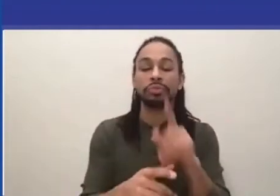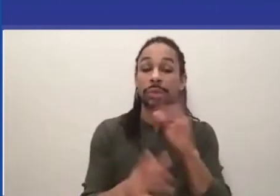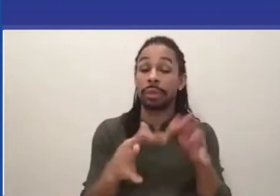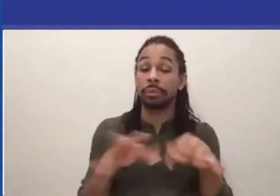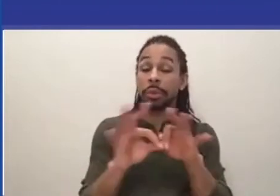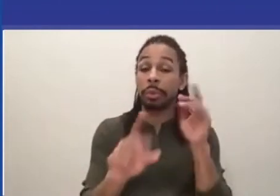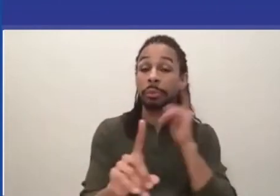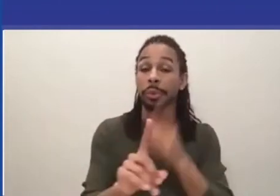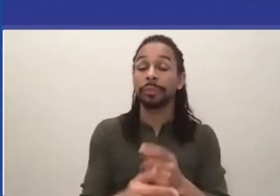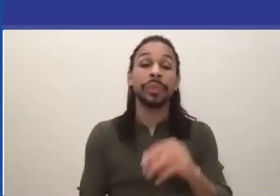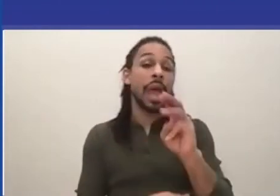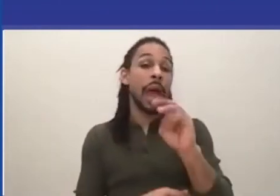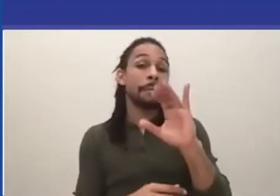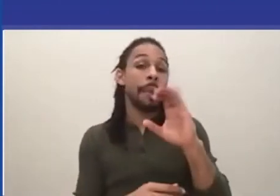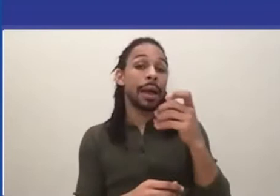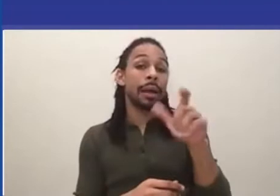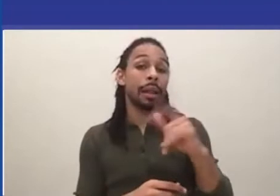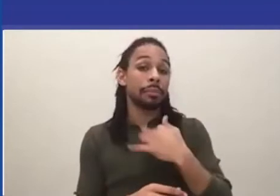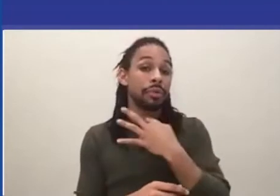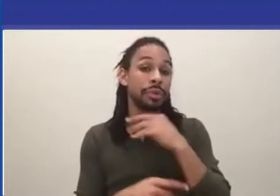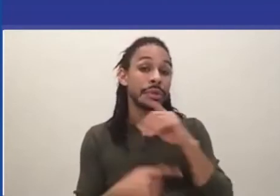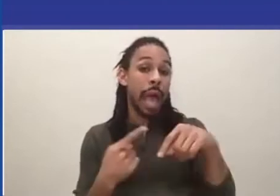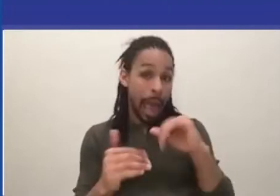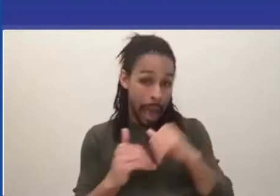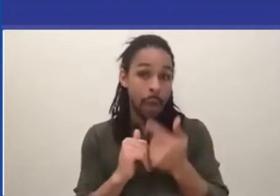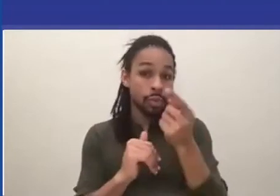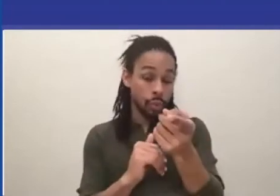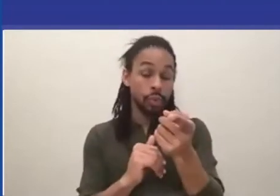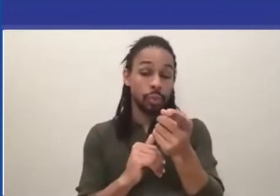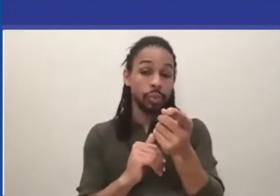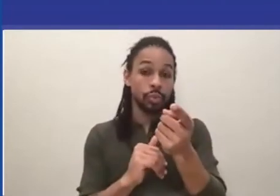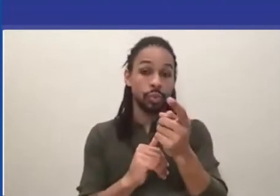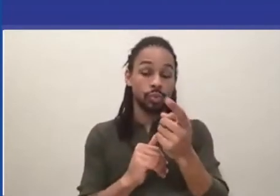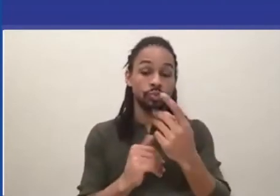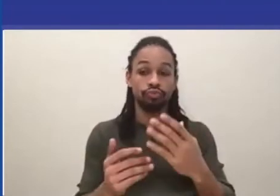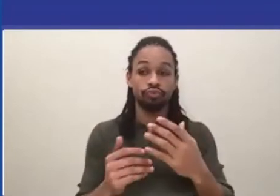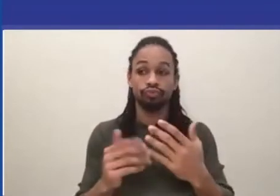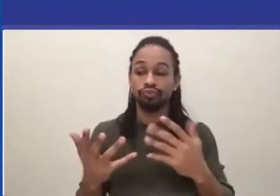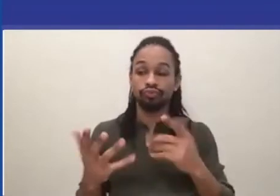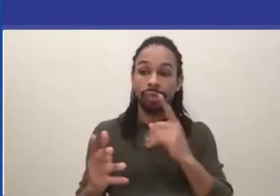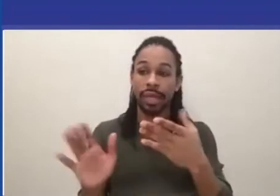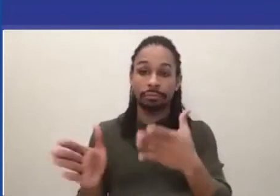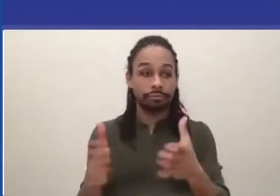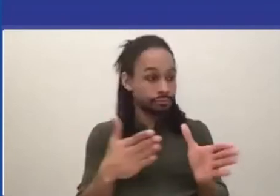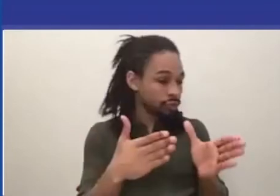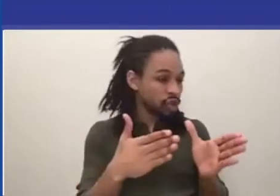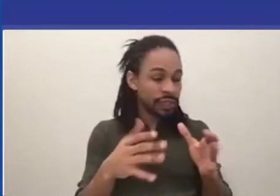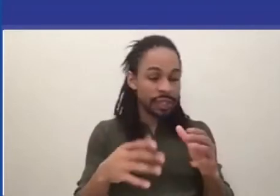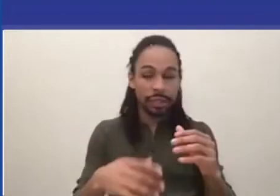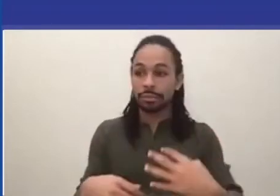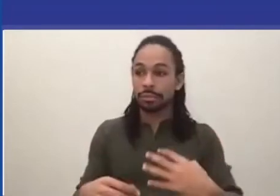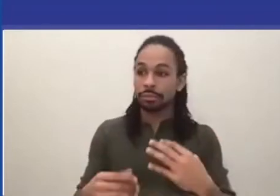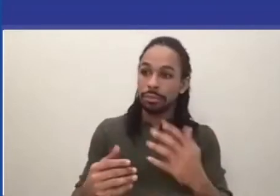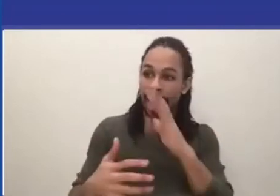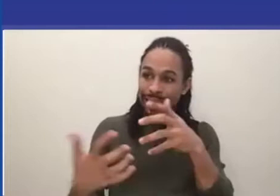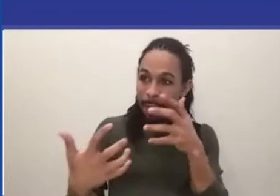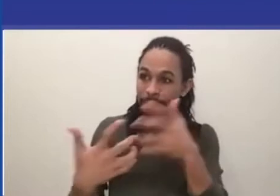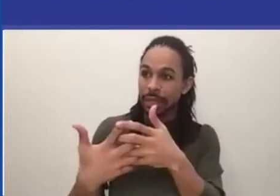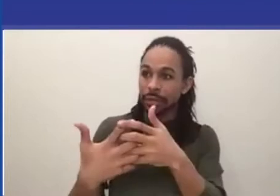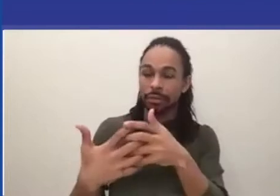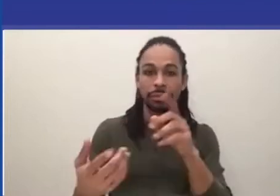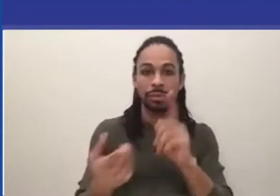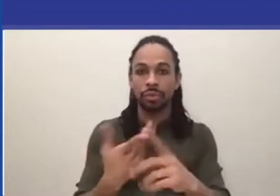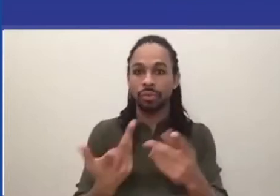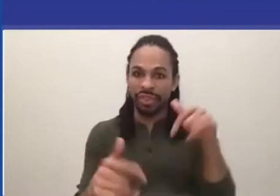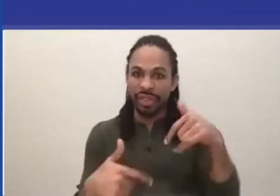adapted, and what have you noticed in your social dance community in terms of adapting to this pandemic